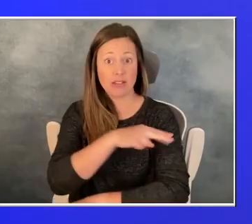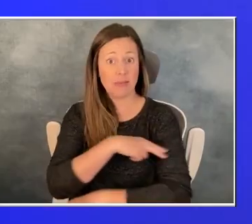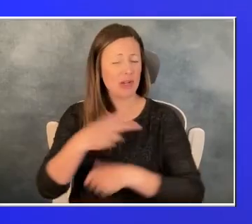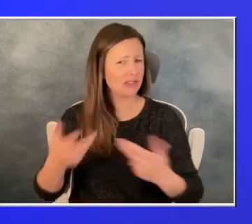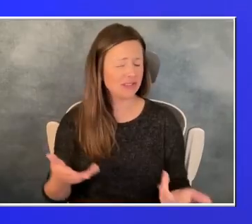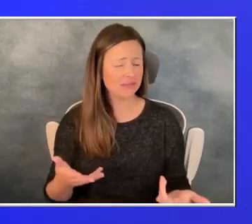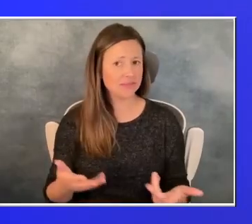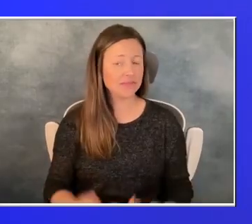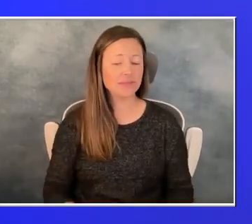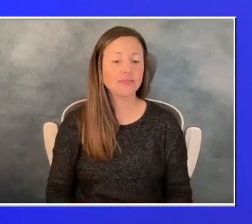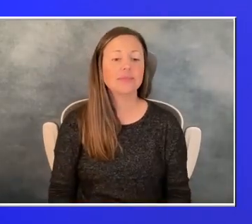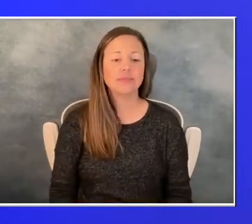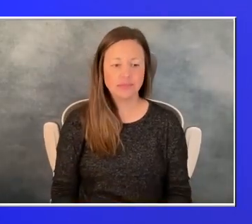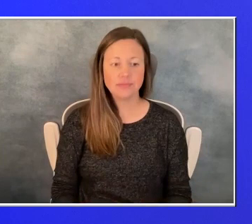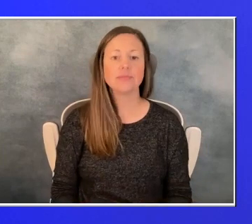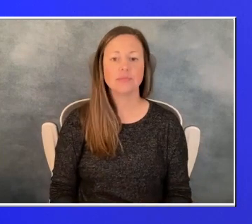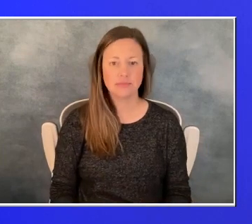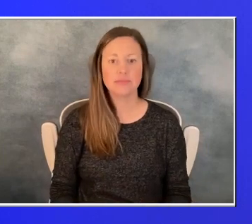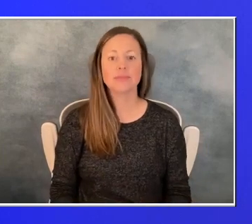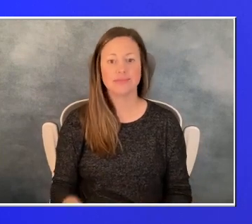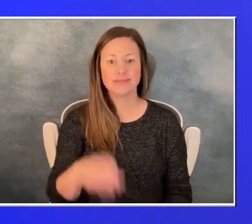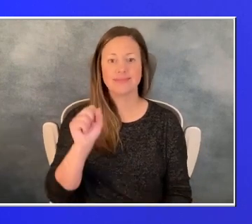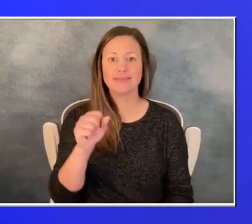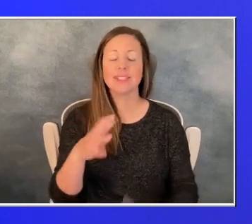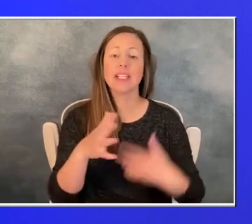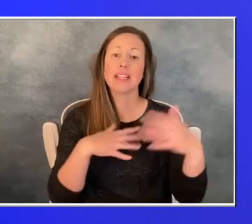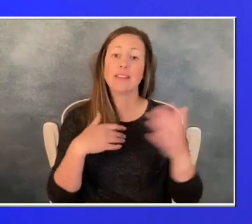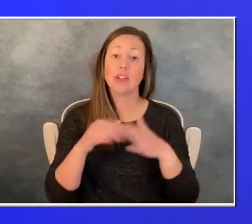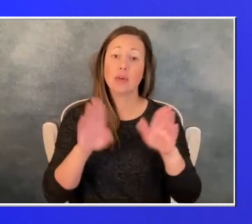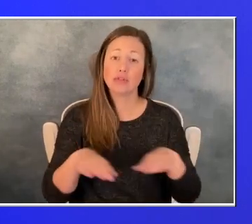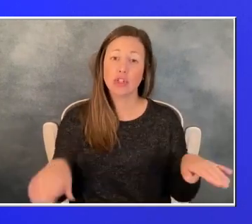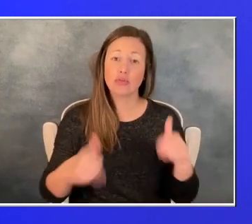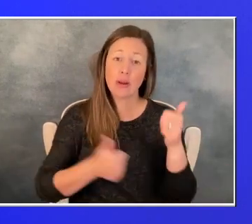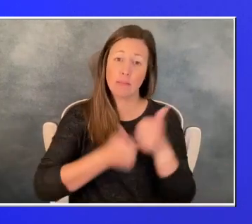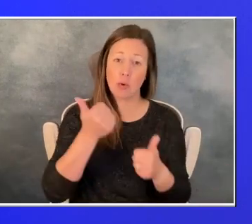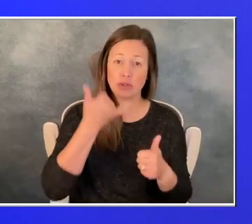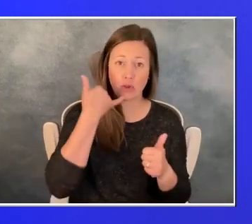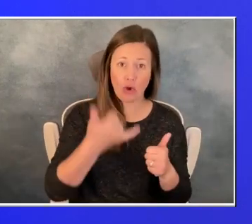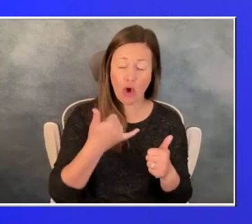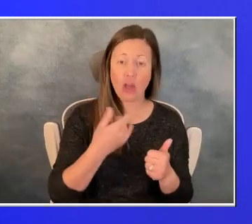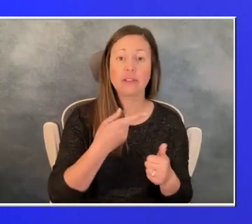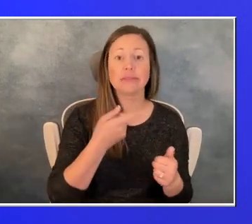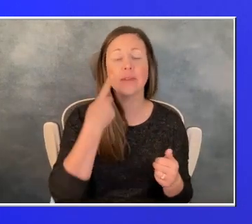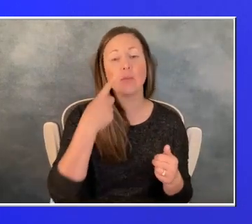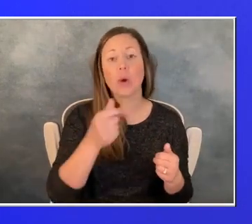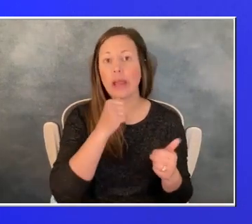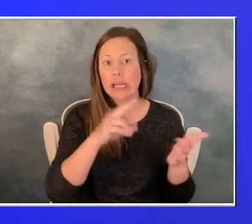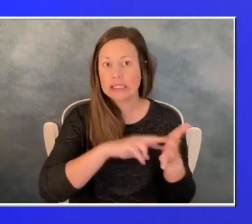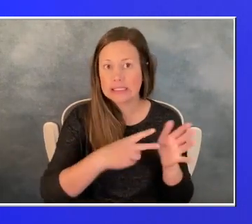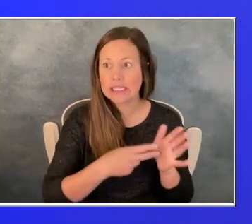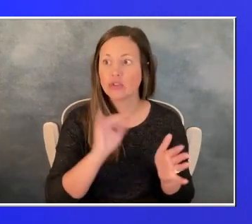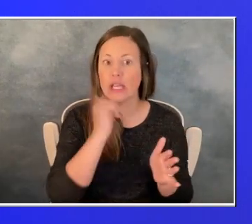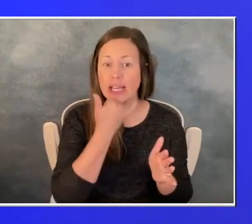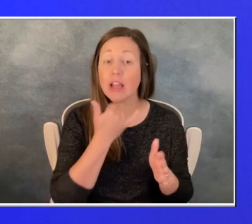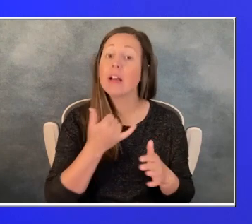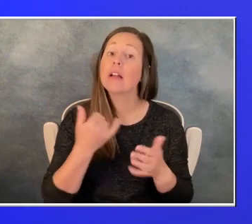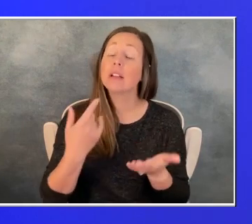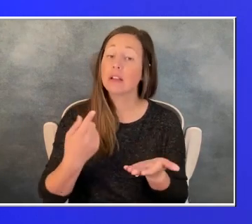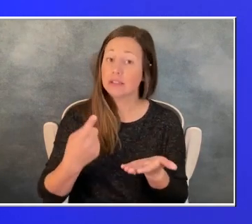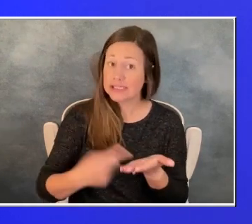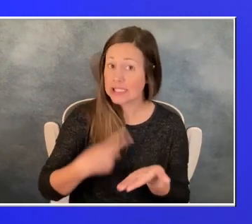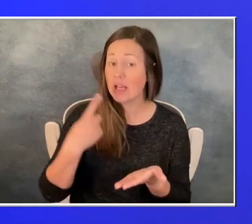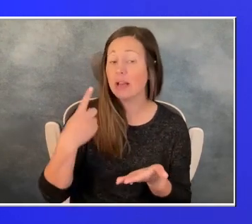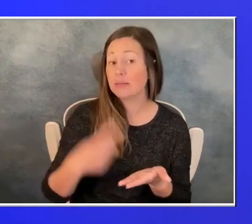so we have, even though children make up a large majority of the calls that are unintentional and accidental, we do get